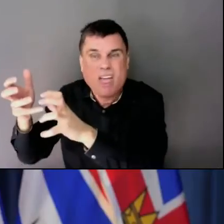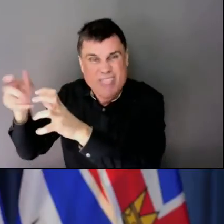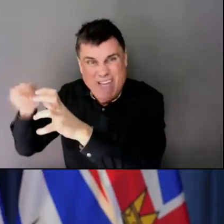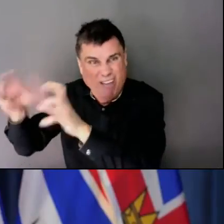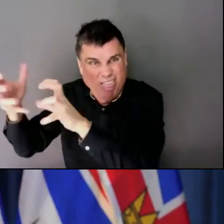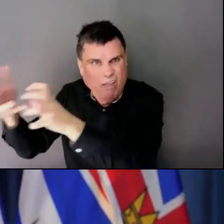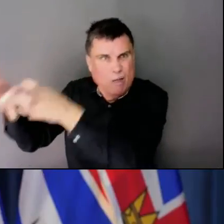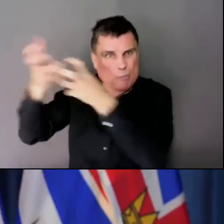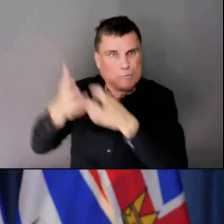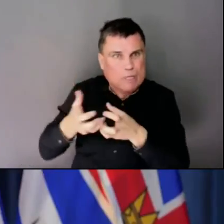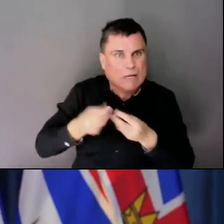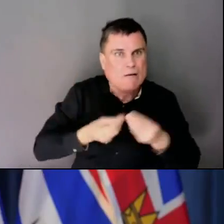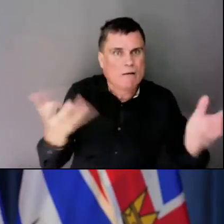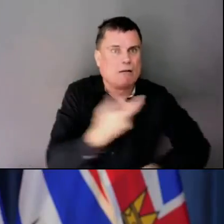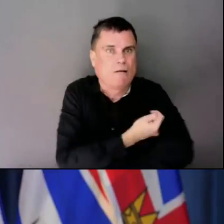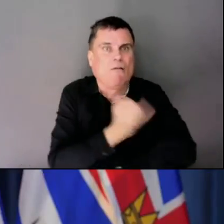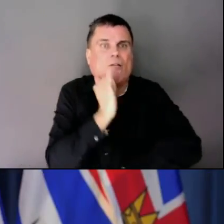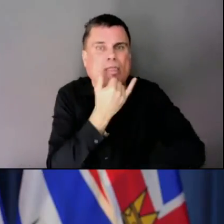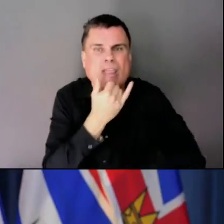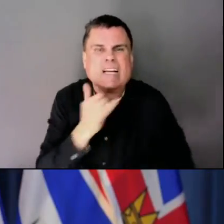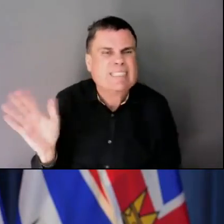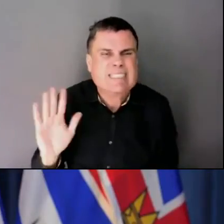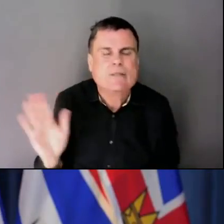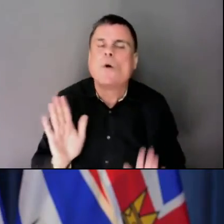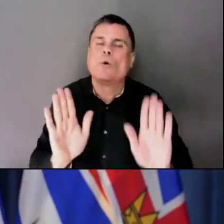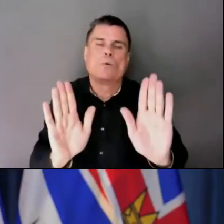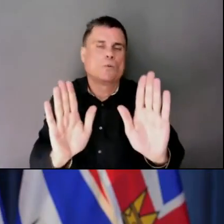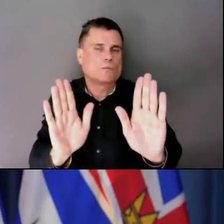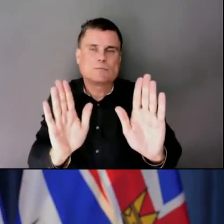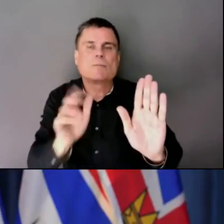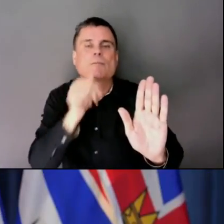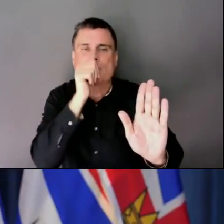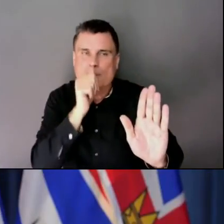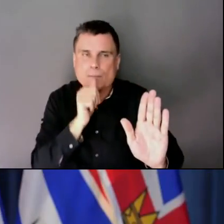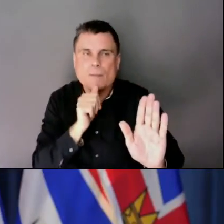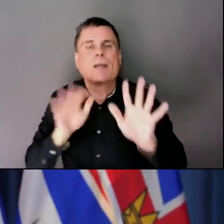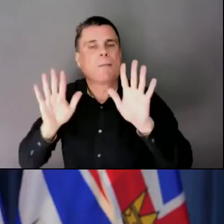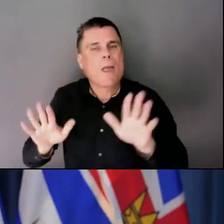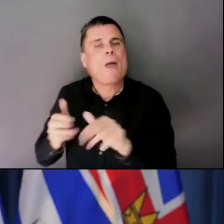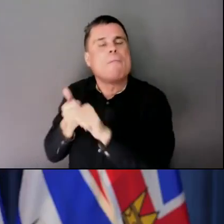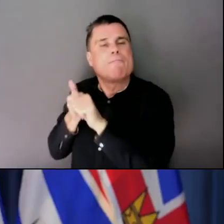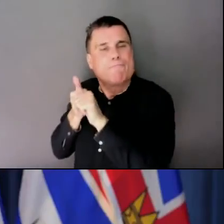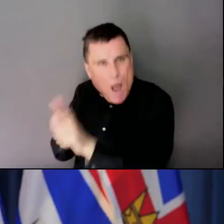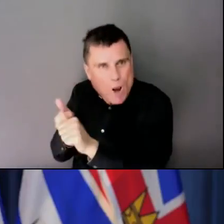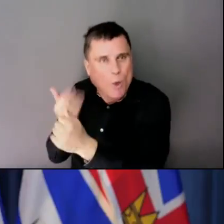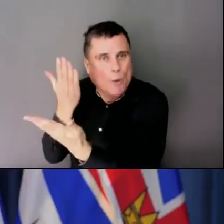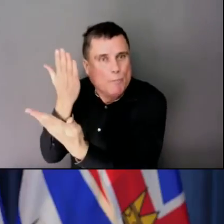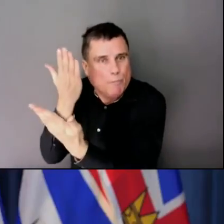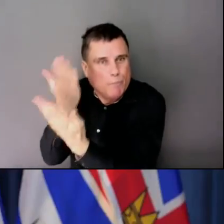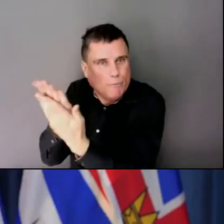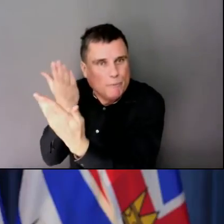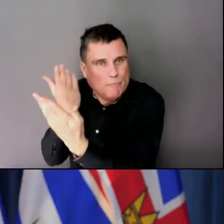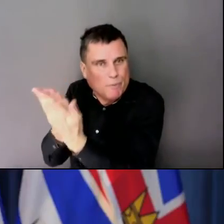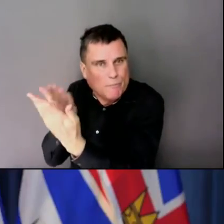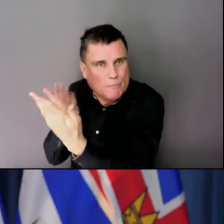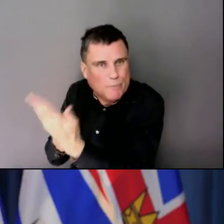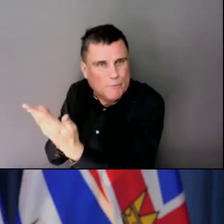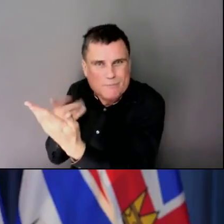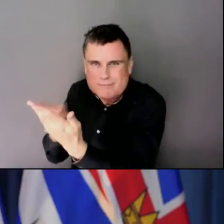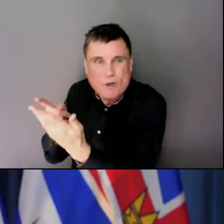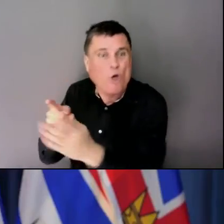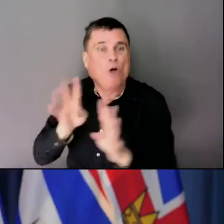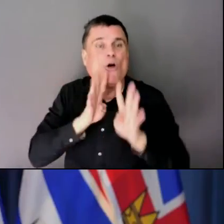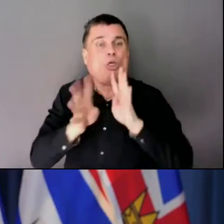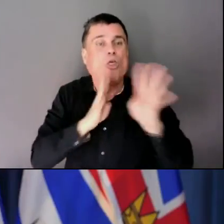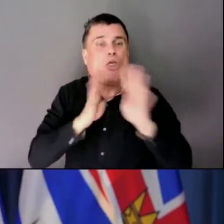following public health orders to keep themselves and their loved ones safe at this point, and have confidence that public officials are doing everything they possibly